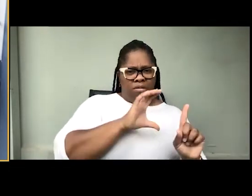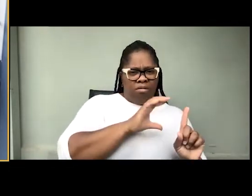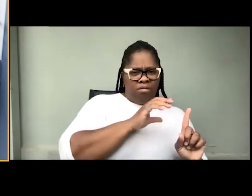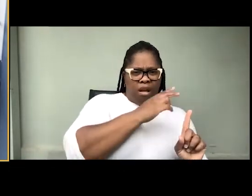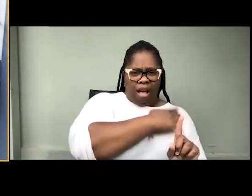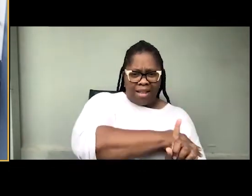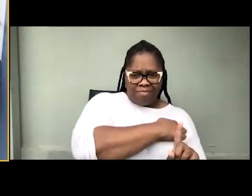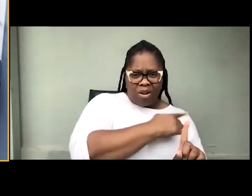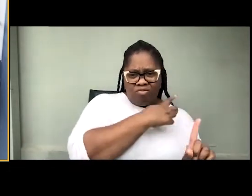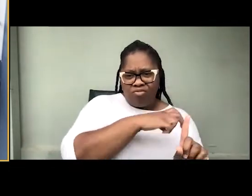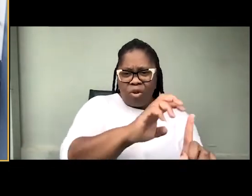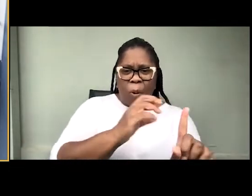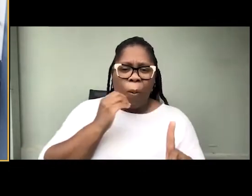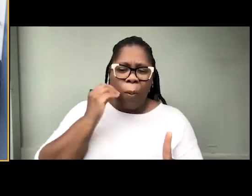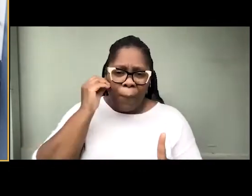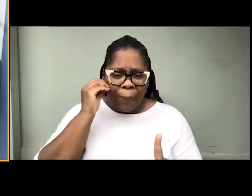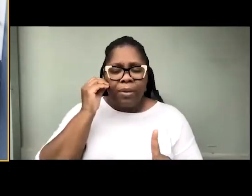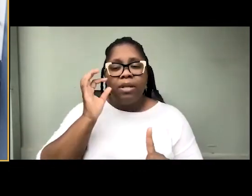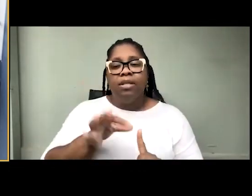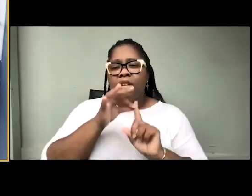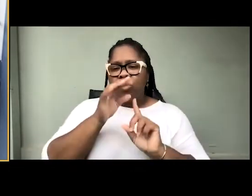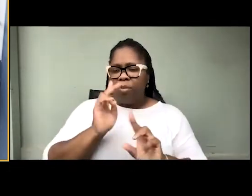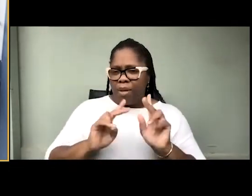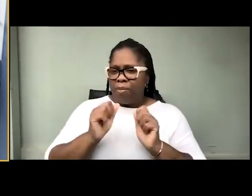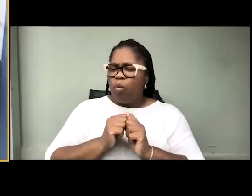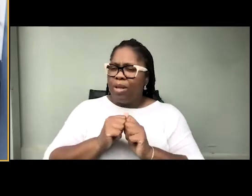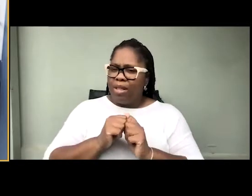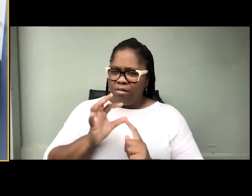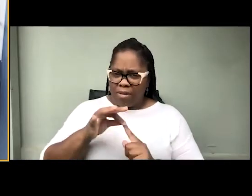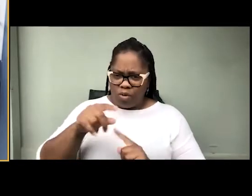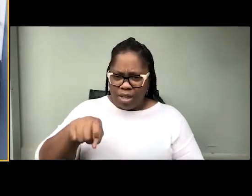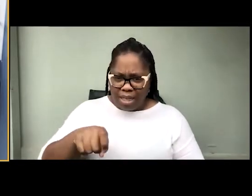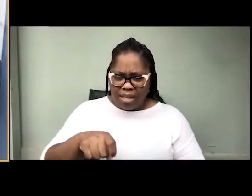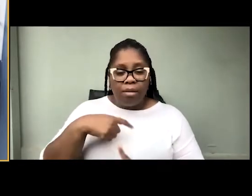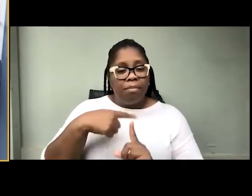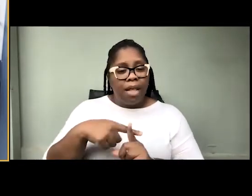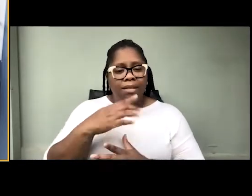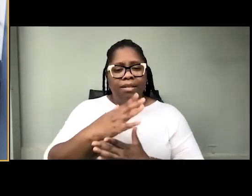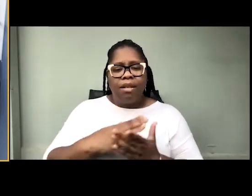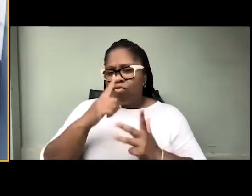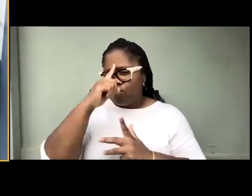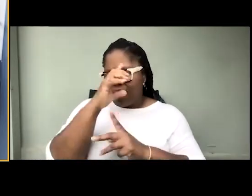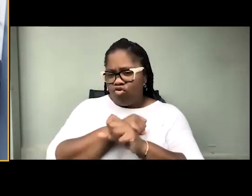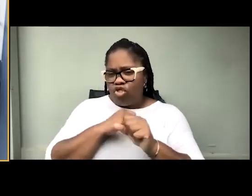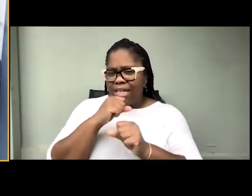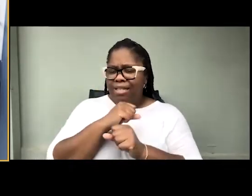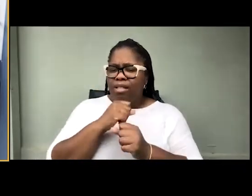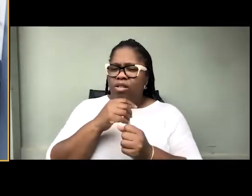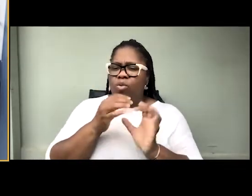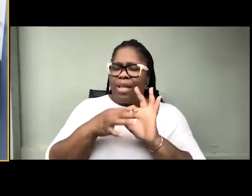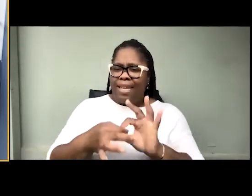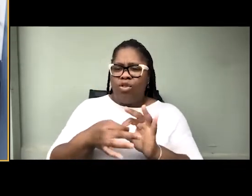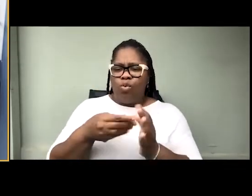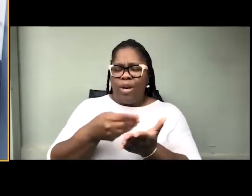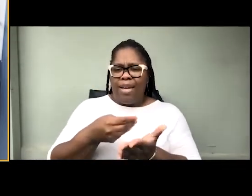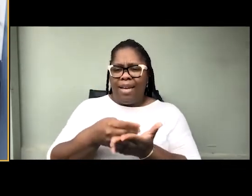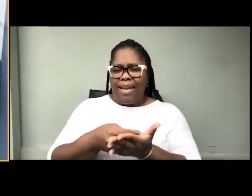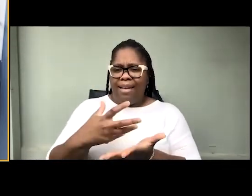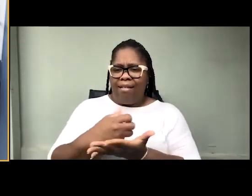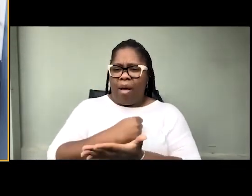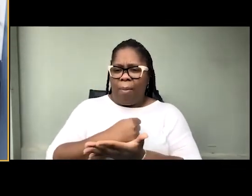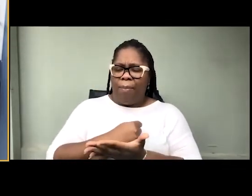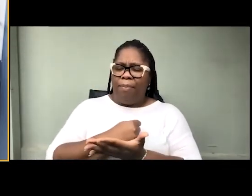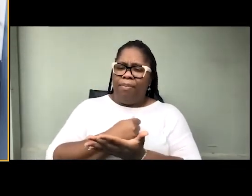particularly folks with some complex needs. And then some strategies in here are related to income security as we age. So really